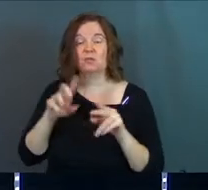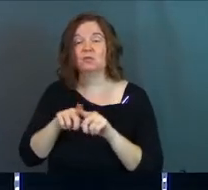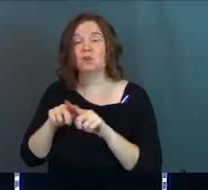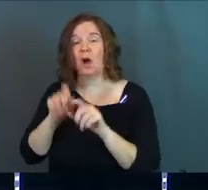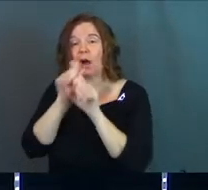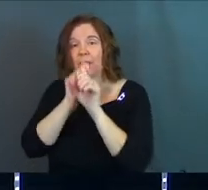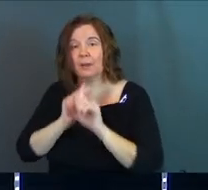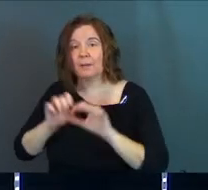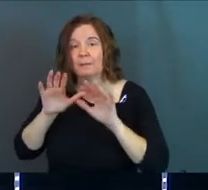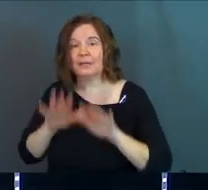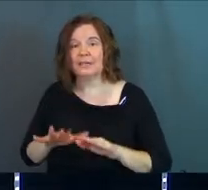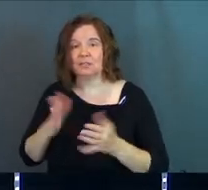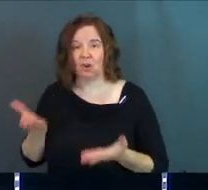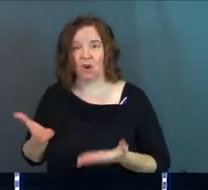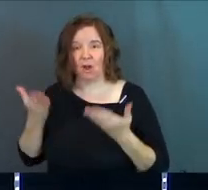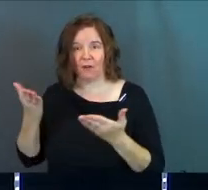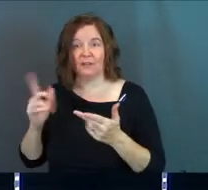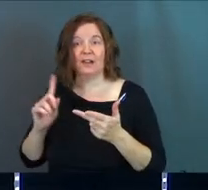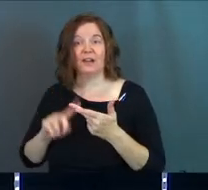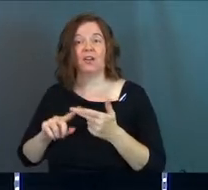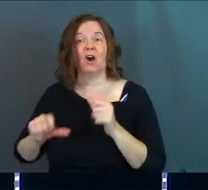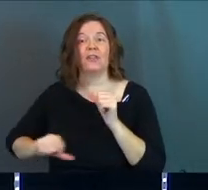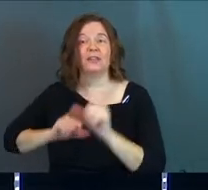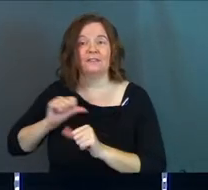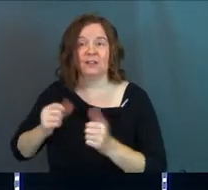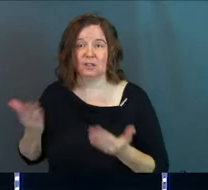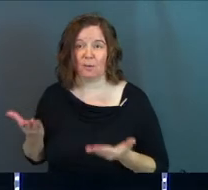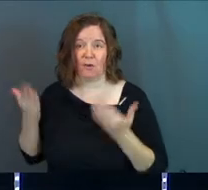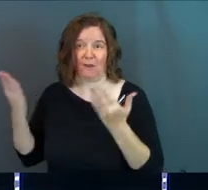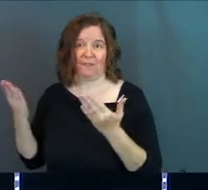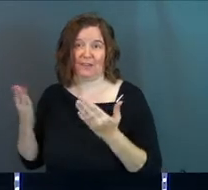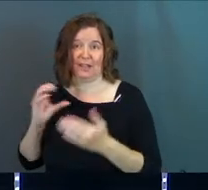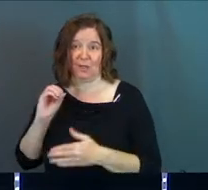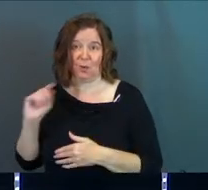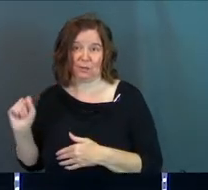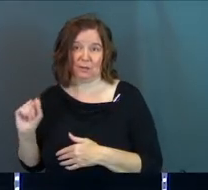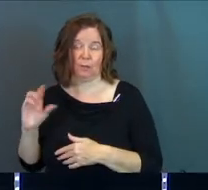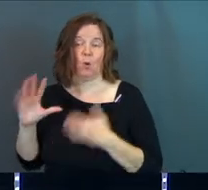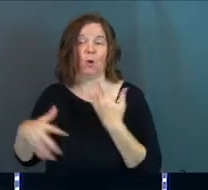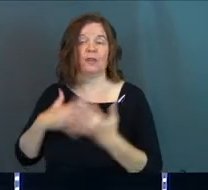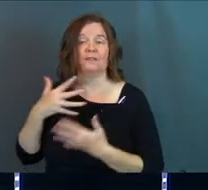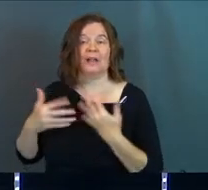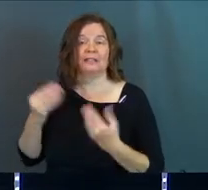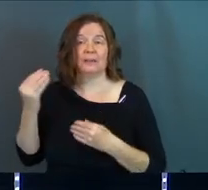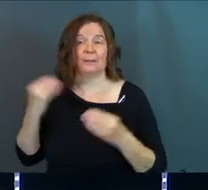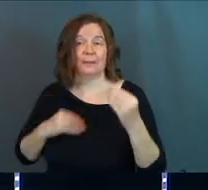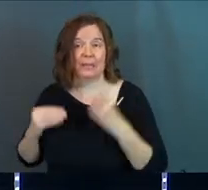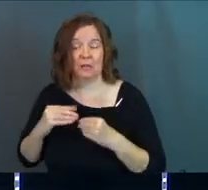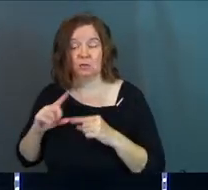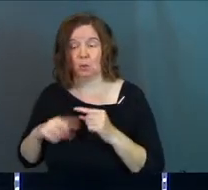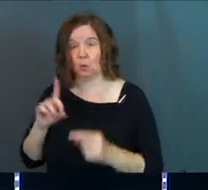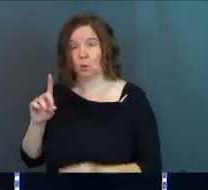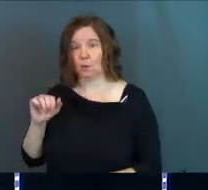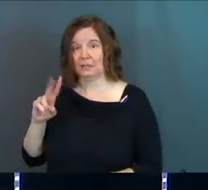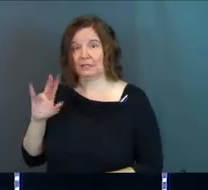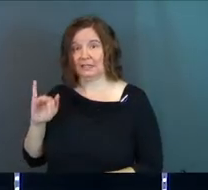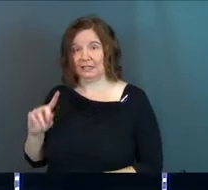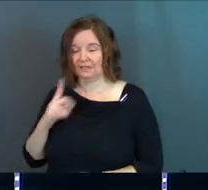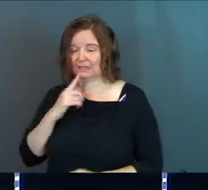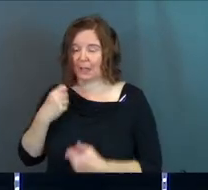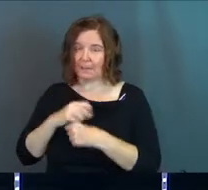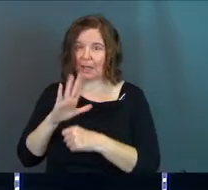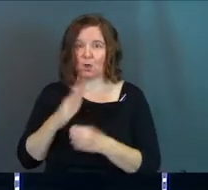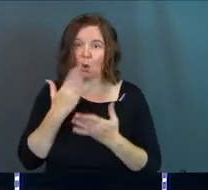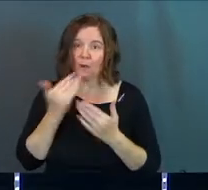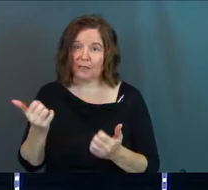the peace offering and also called the fellowship offering in the Old Testament, or the fellowship meal. So when David is saying, make